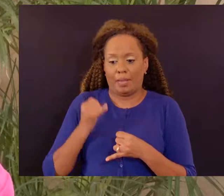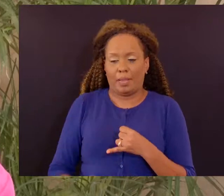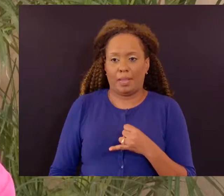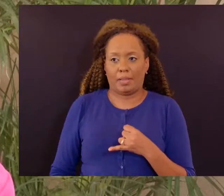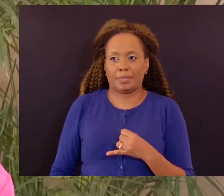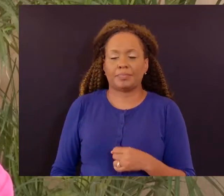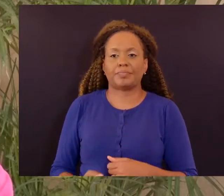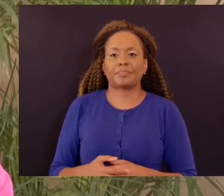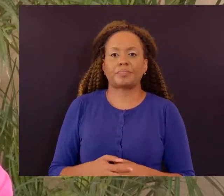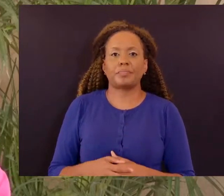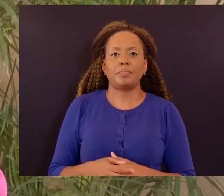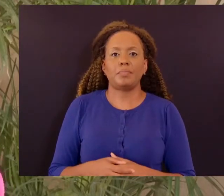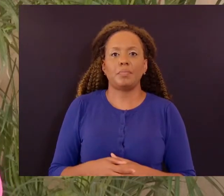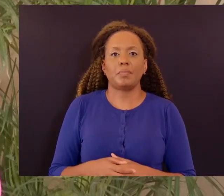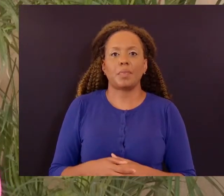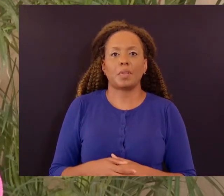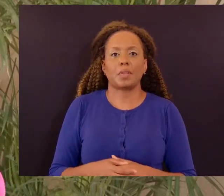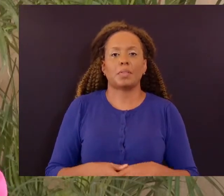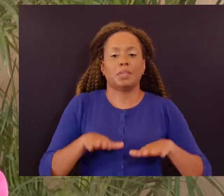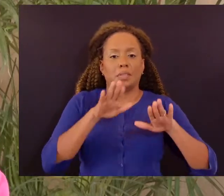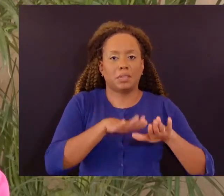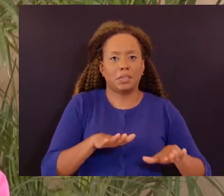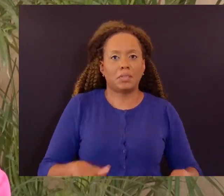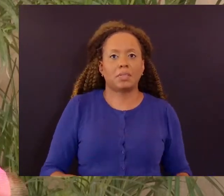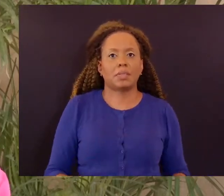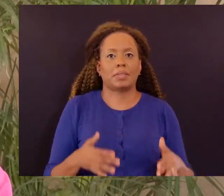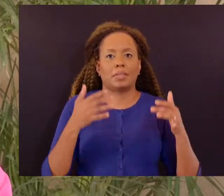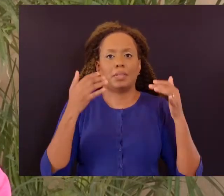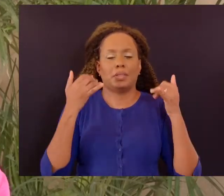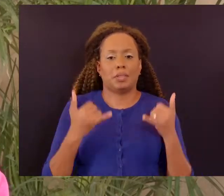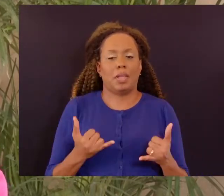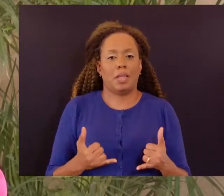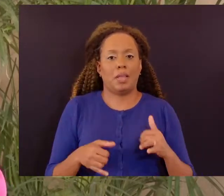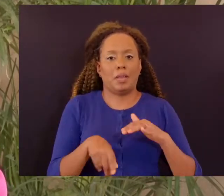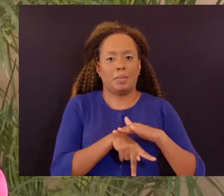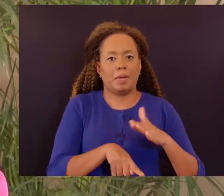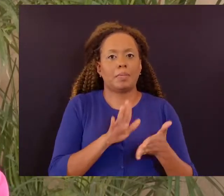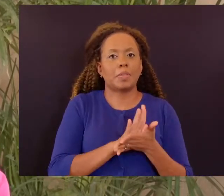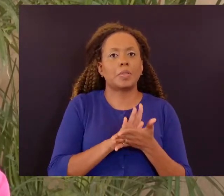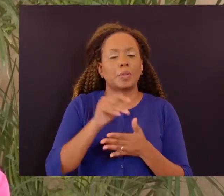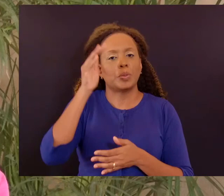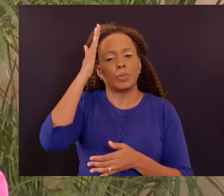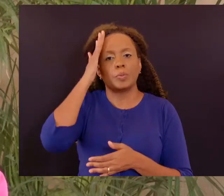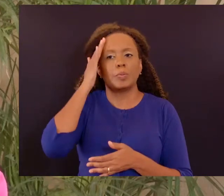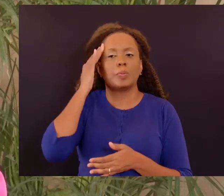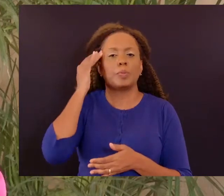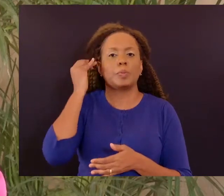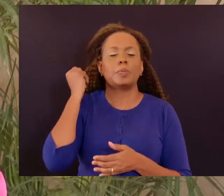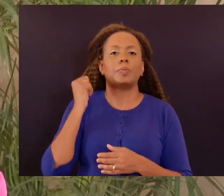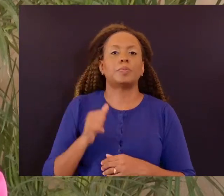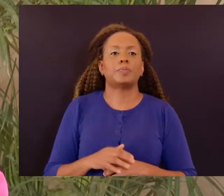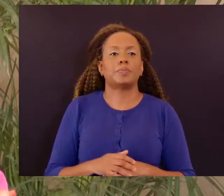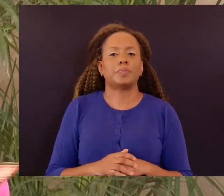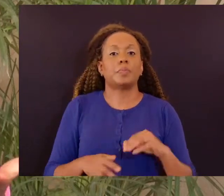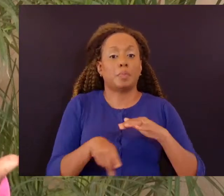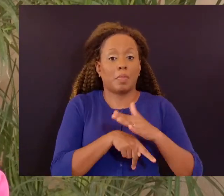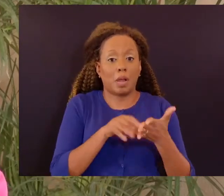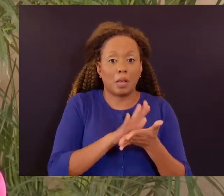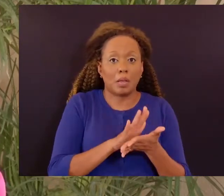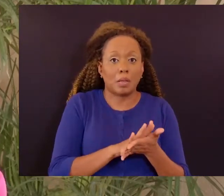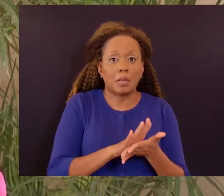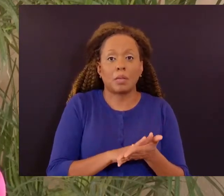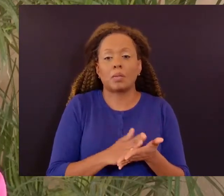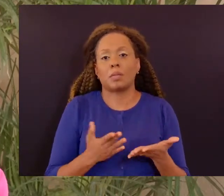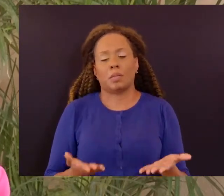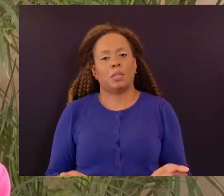the children in the primary school who obviously have specific deficits and who we are going to have